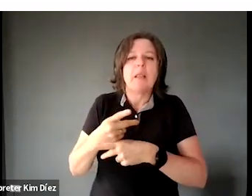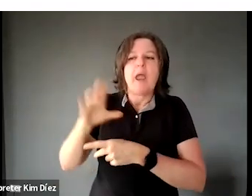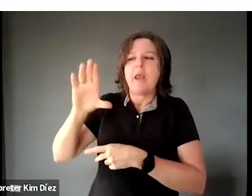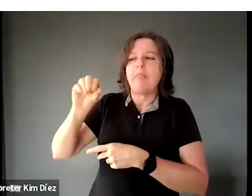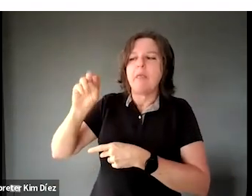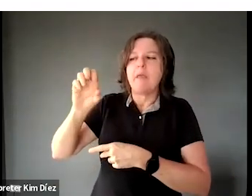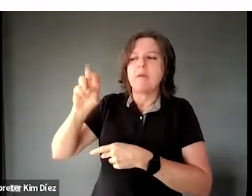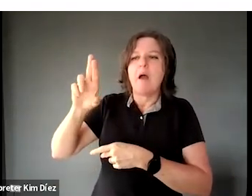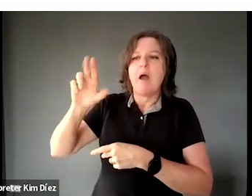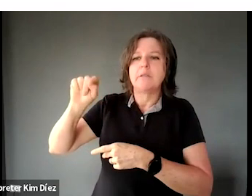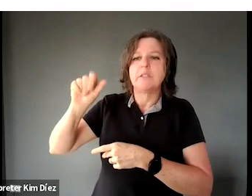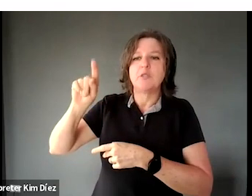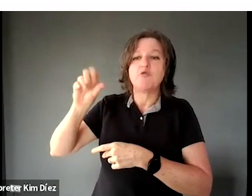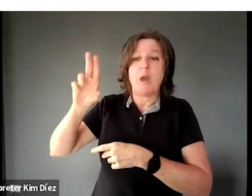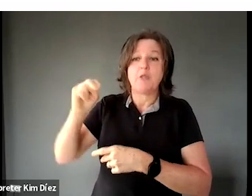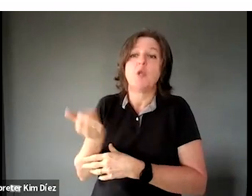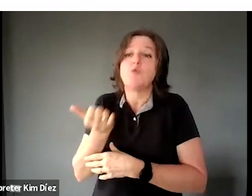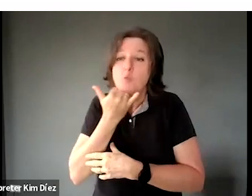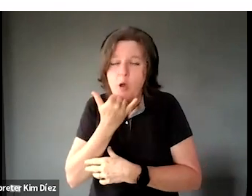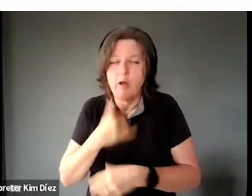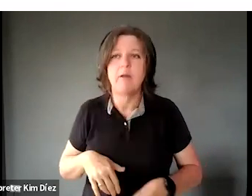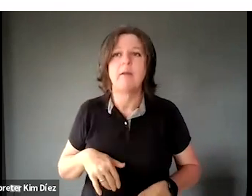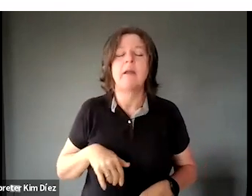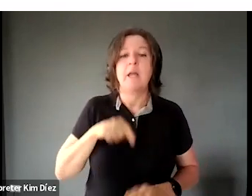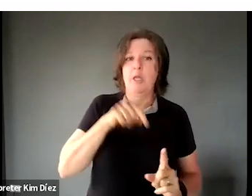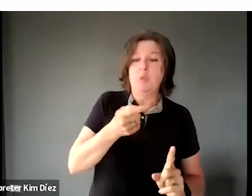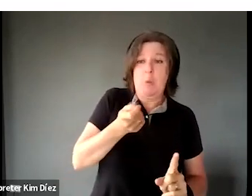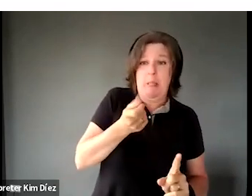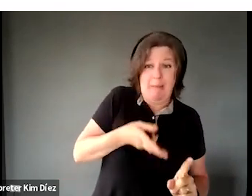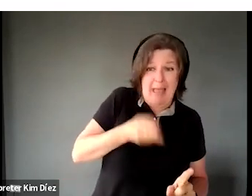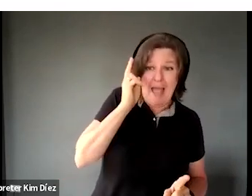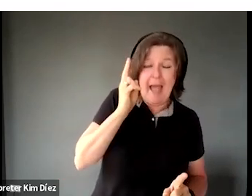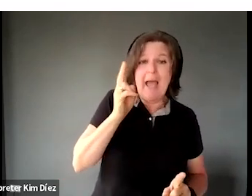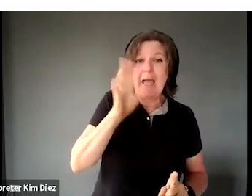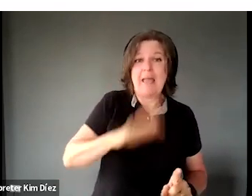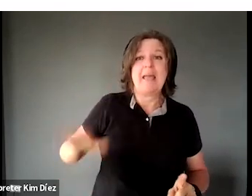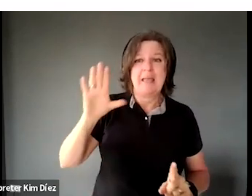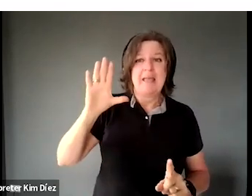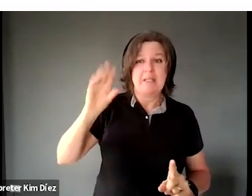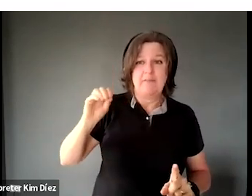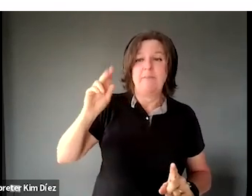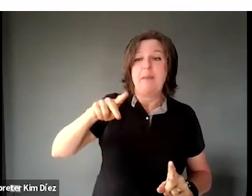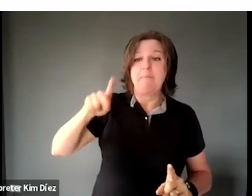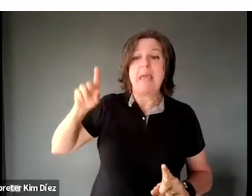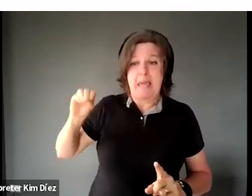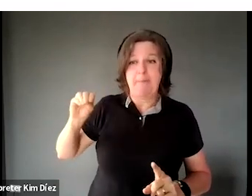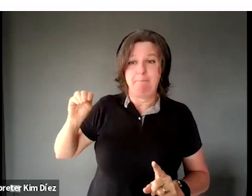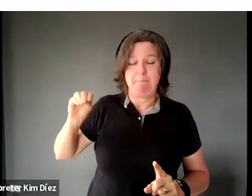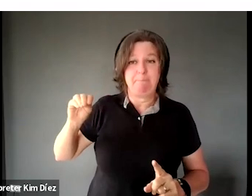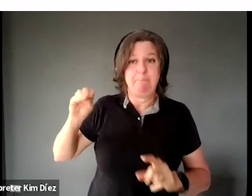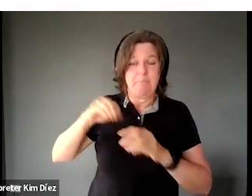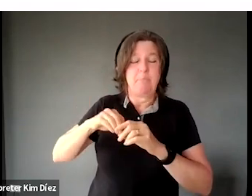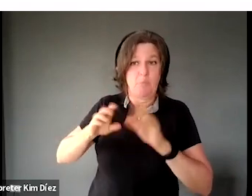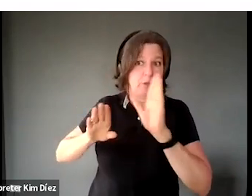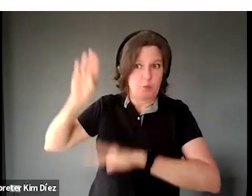did not understand well what the concentration should have been and prepared very high